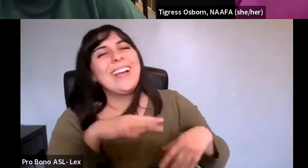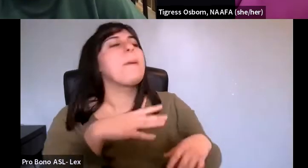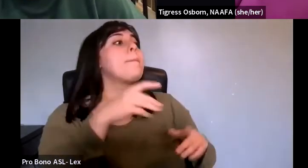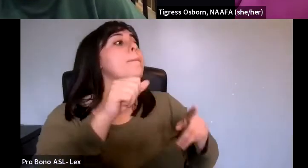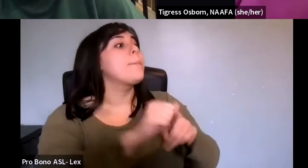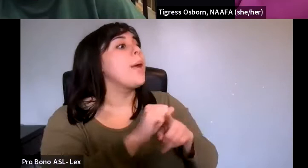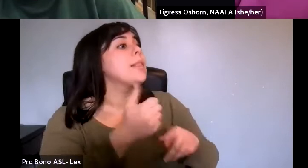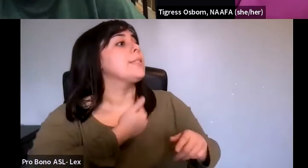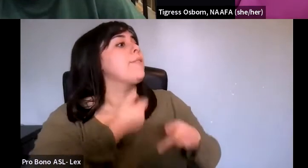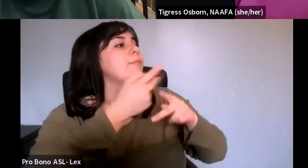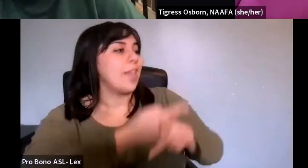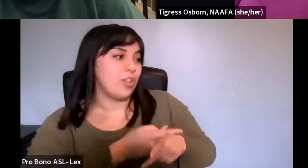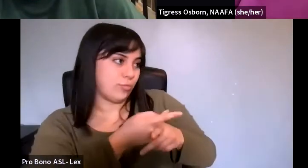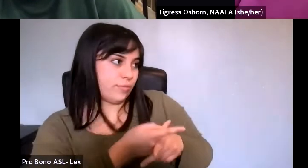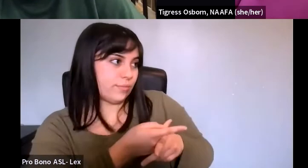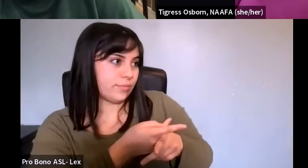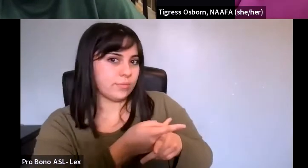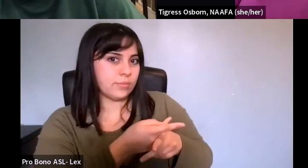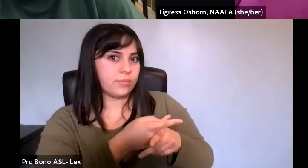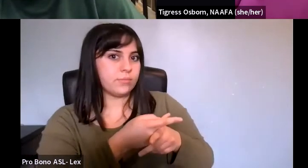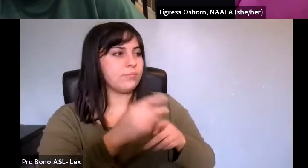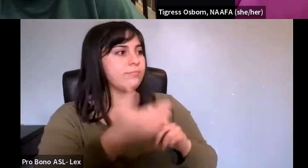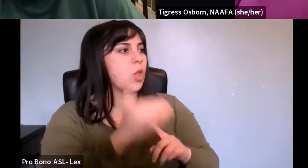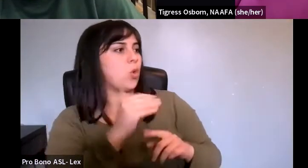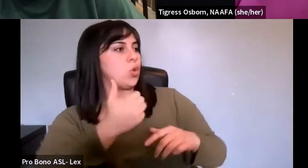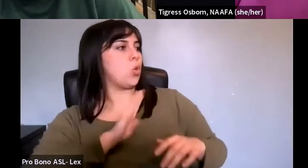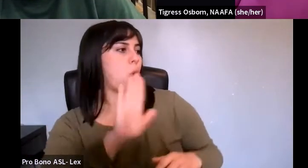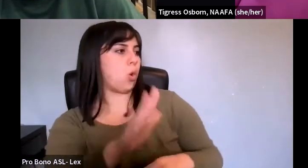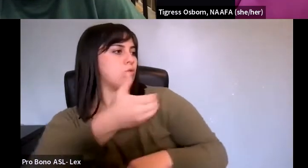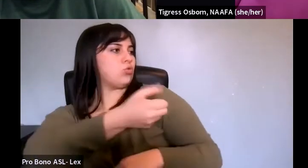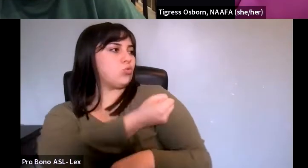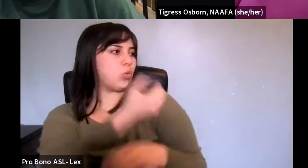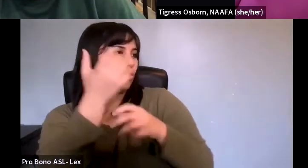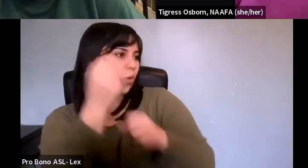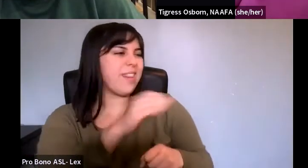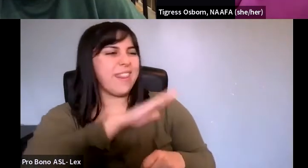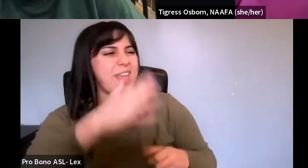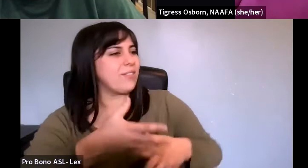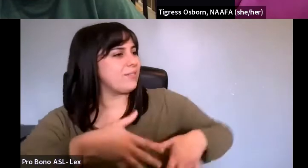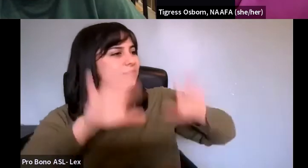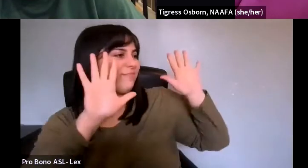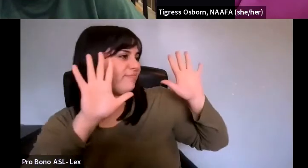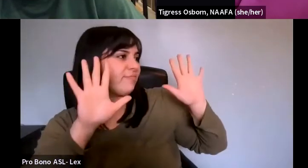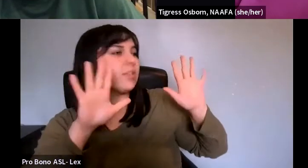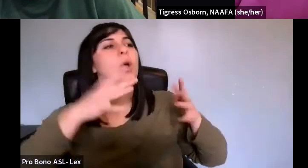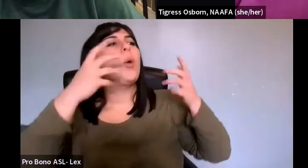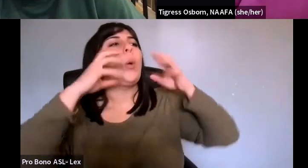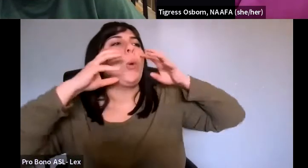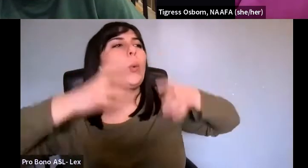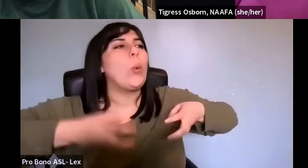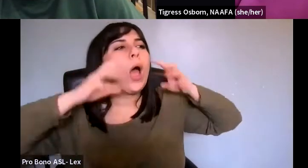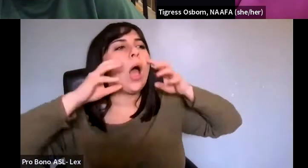Practice self-care. Uncover your strength. Never give up. Cry